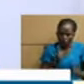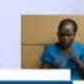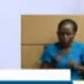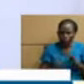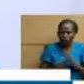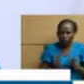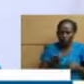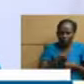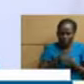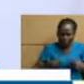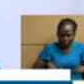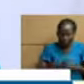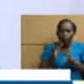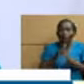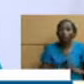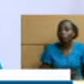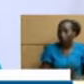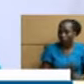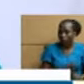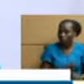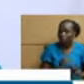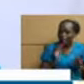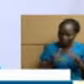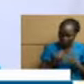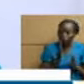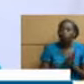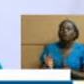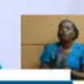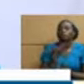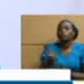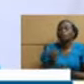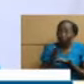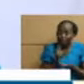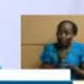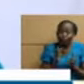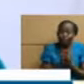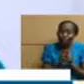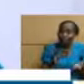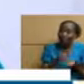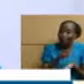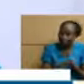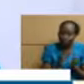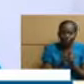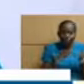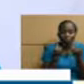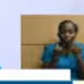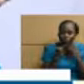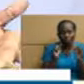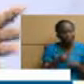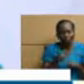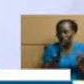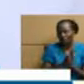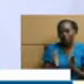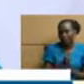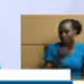people, and then we plan better. Because without this information, without data, we cannot plan properly and we cannot